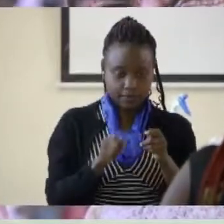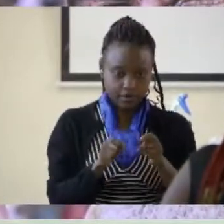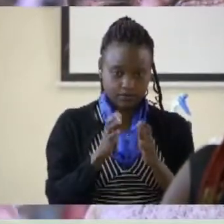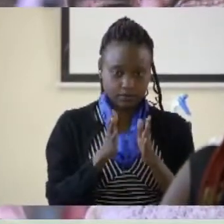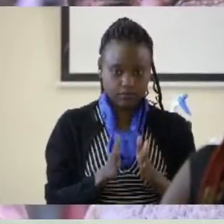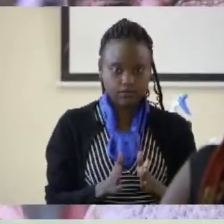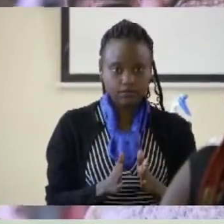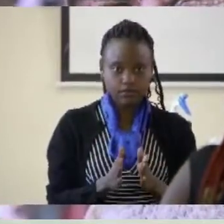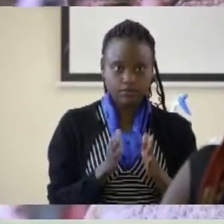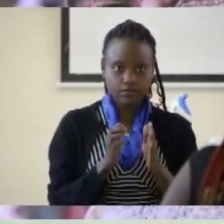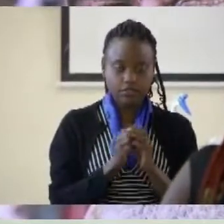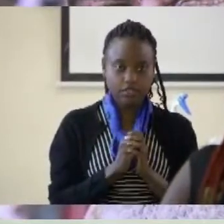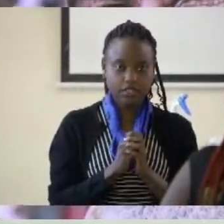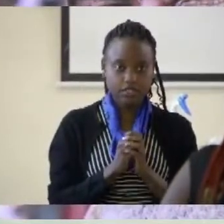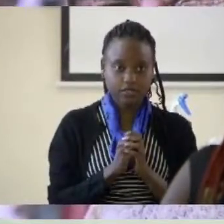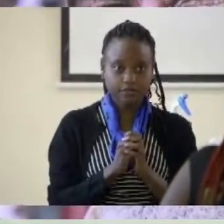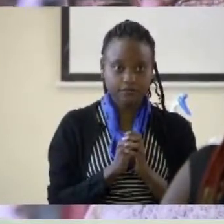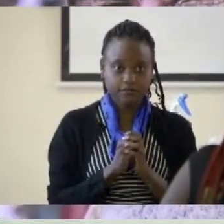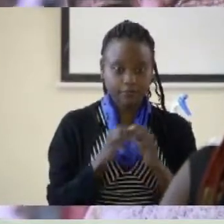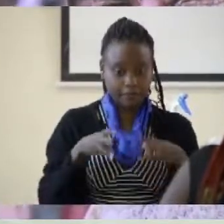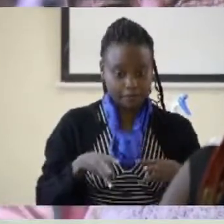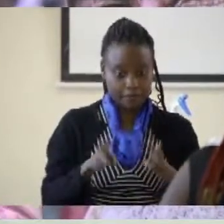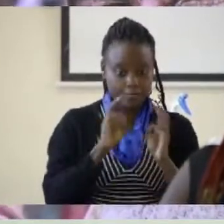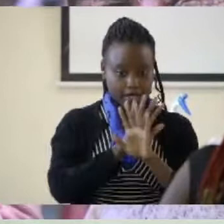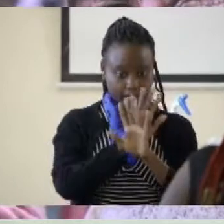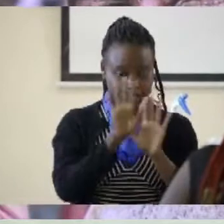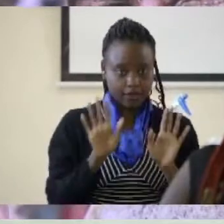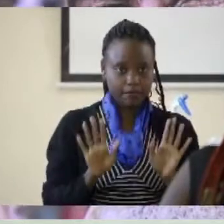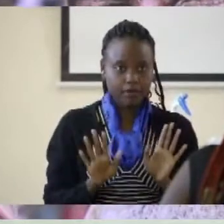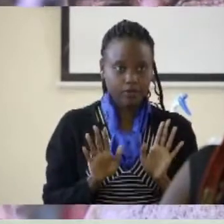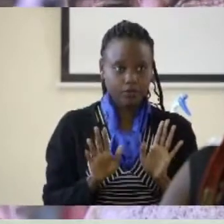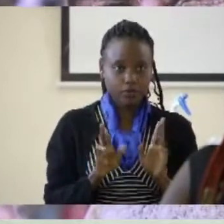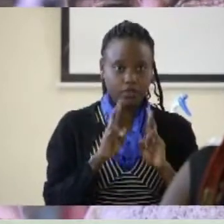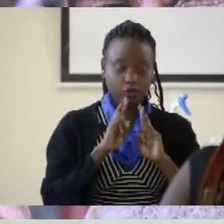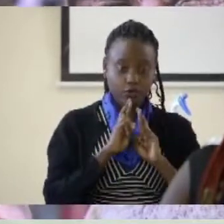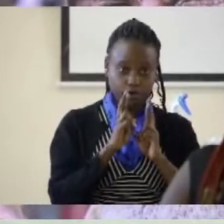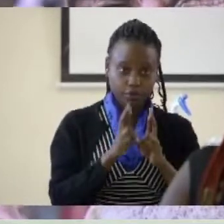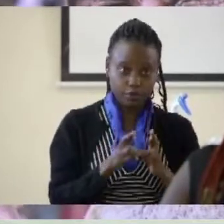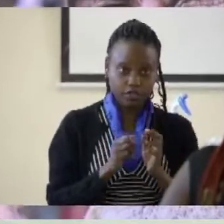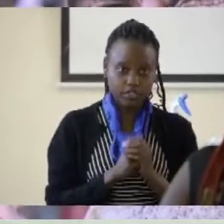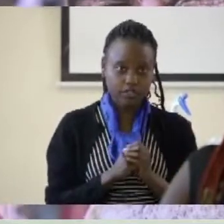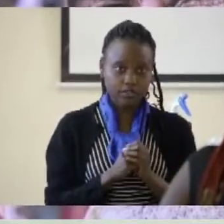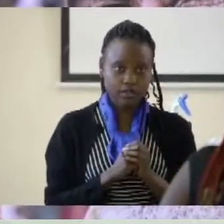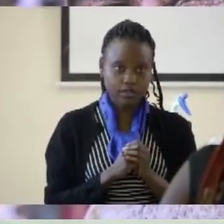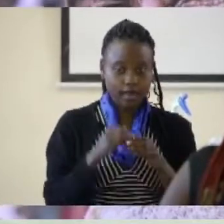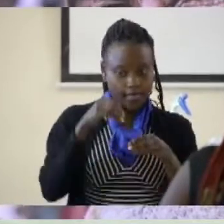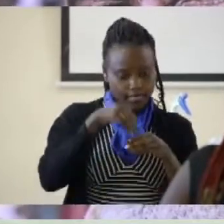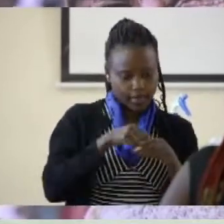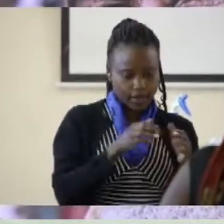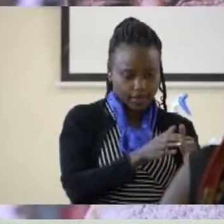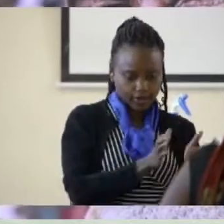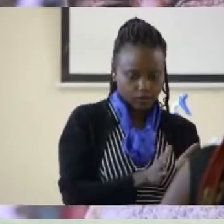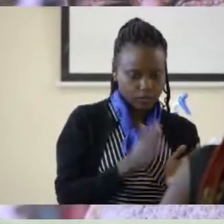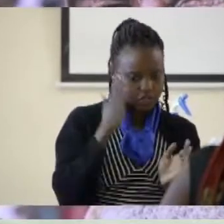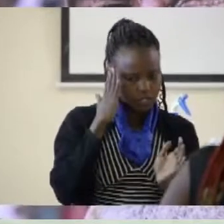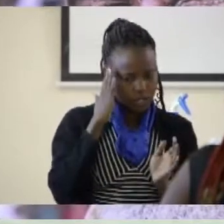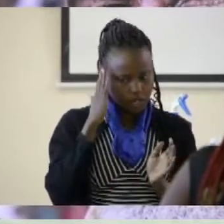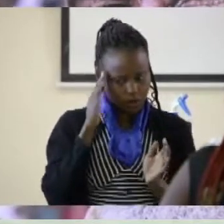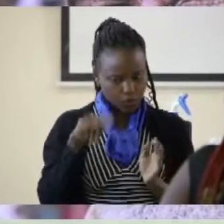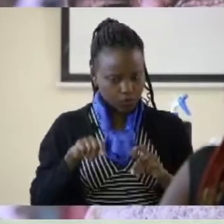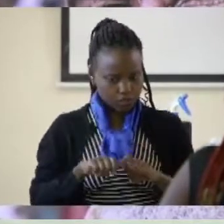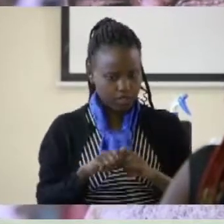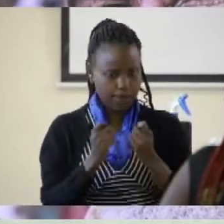administrators. They have a clear pathway of reporting. They are in the community, they know what is happening,